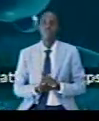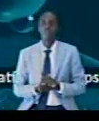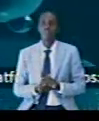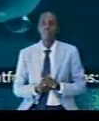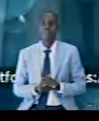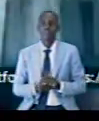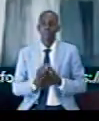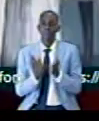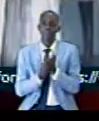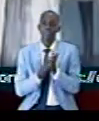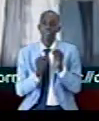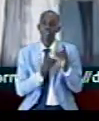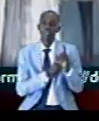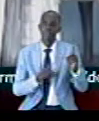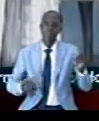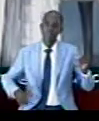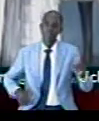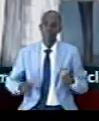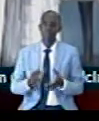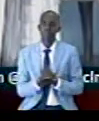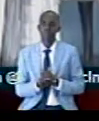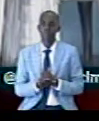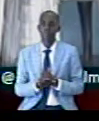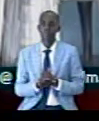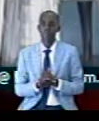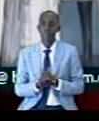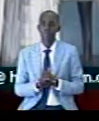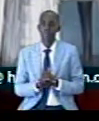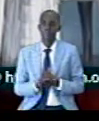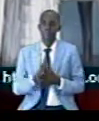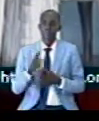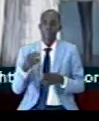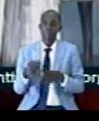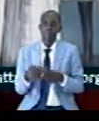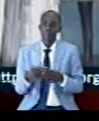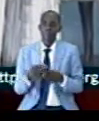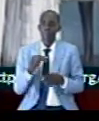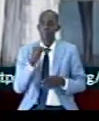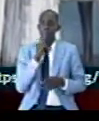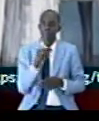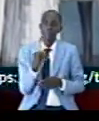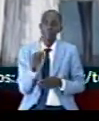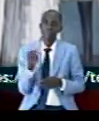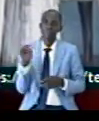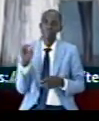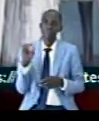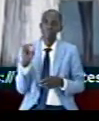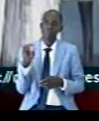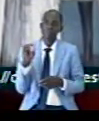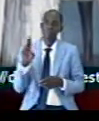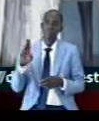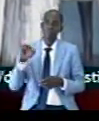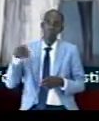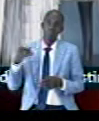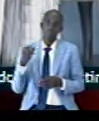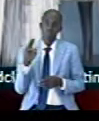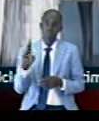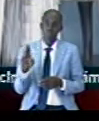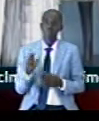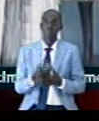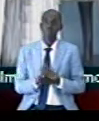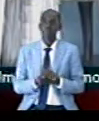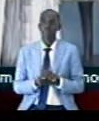Praise the Lord. My name is Obian Uju Aneke from Assemblies of